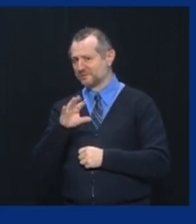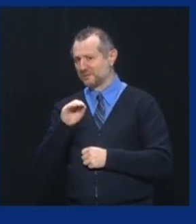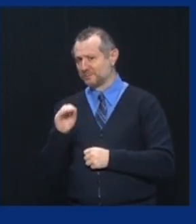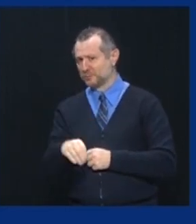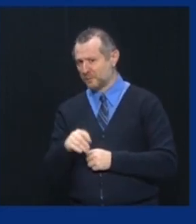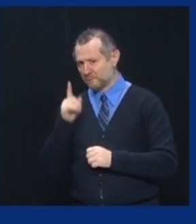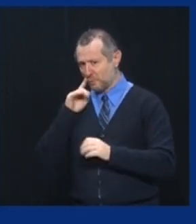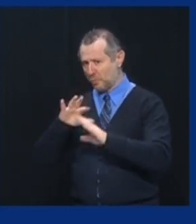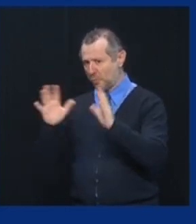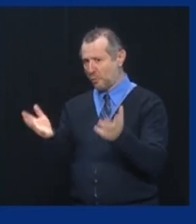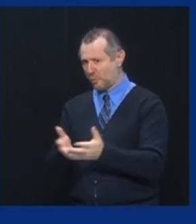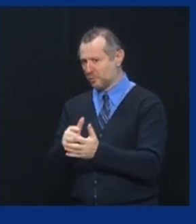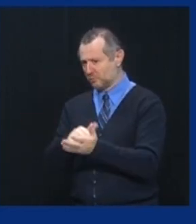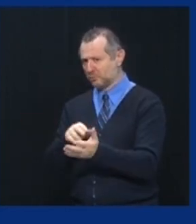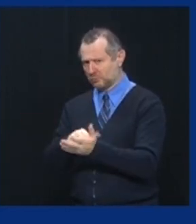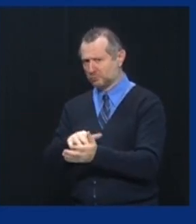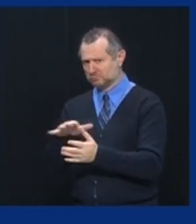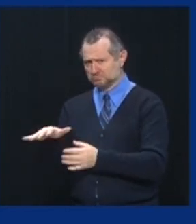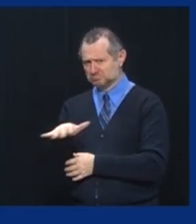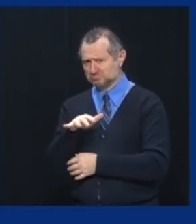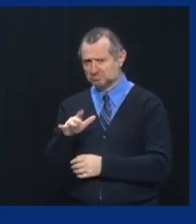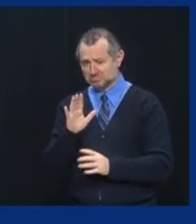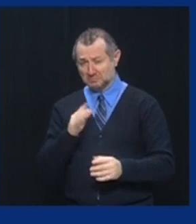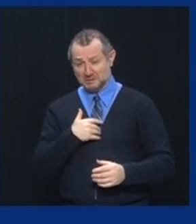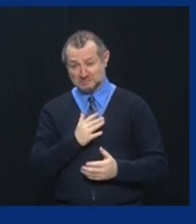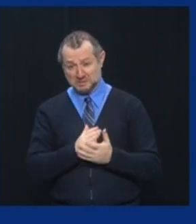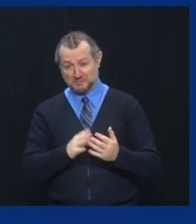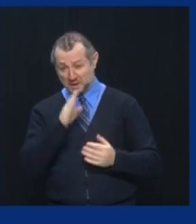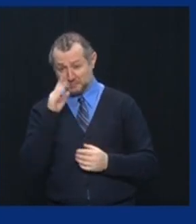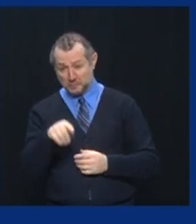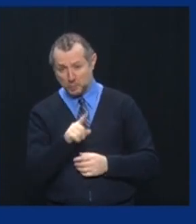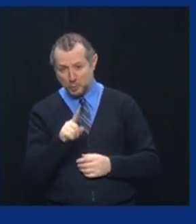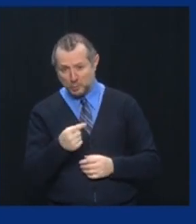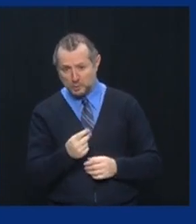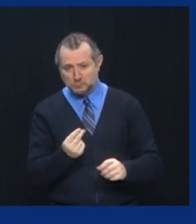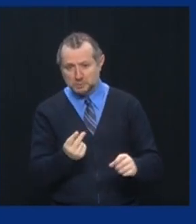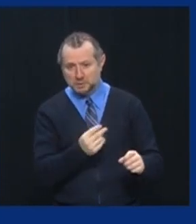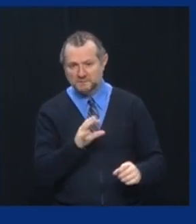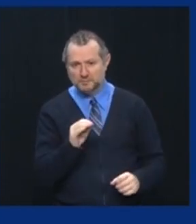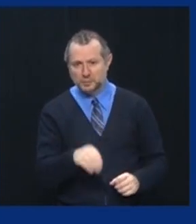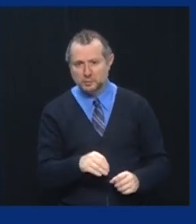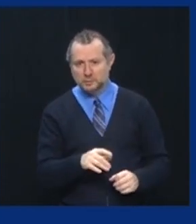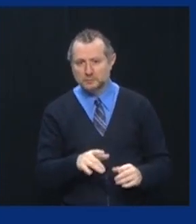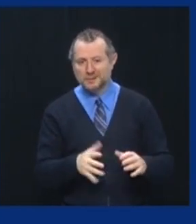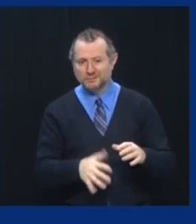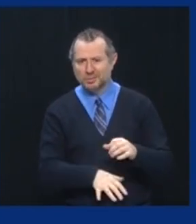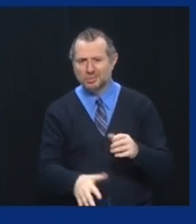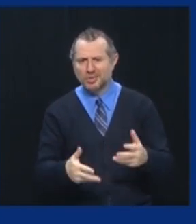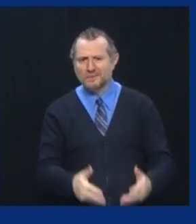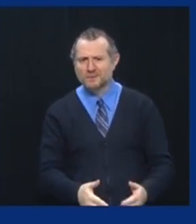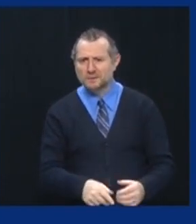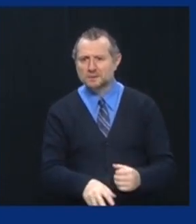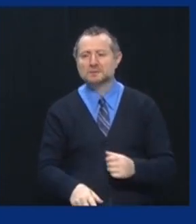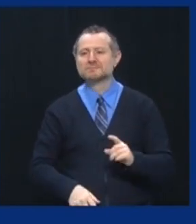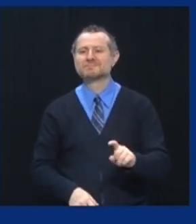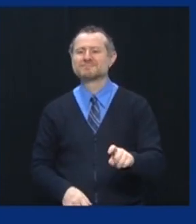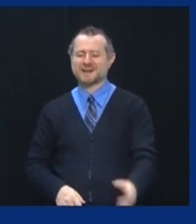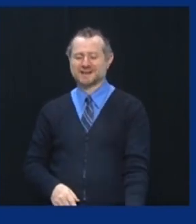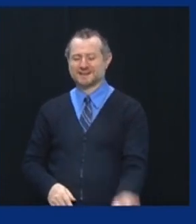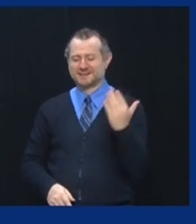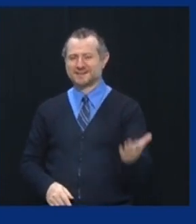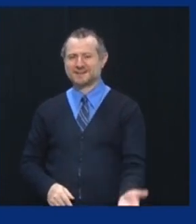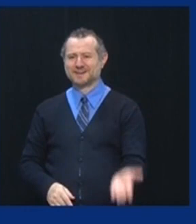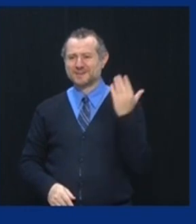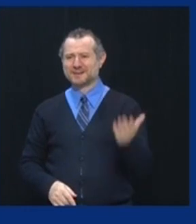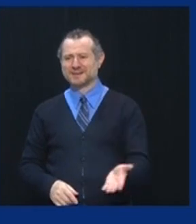But some have only done half the workforce. We have to do better than vaccinating half